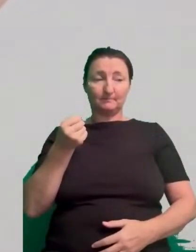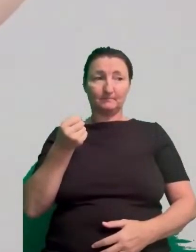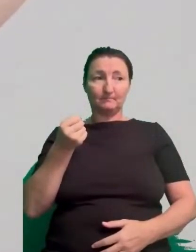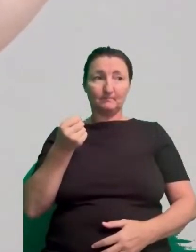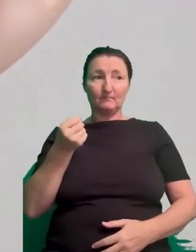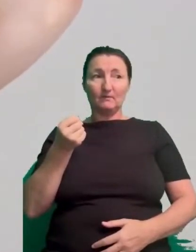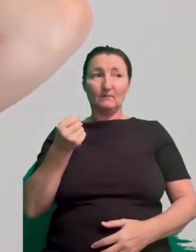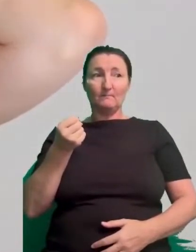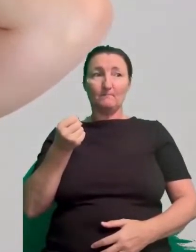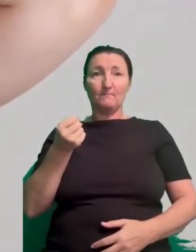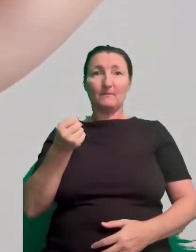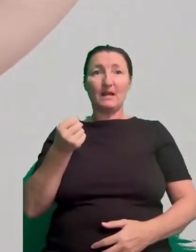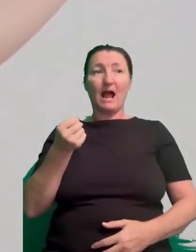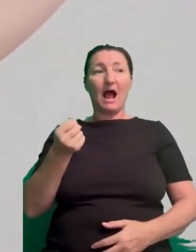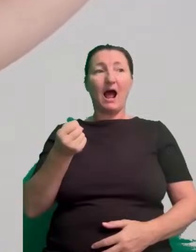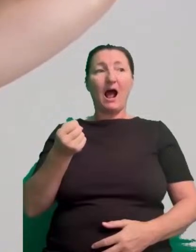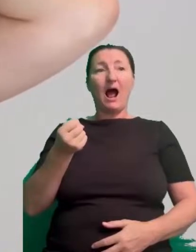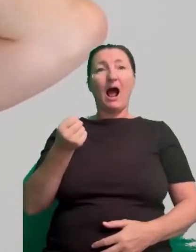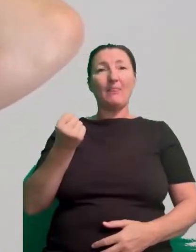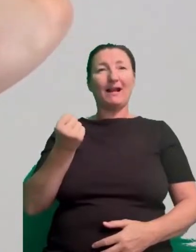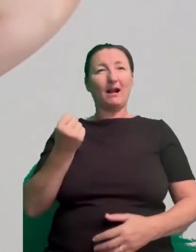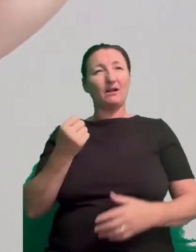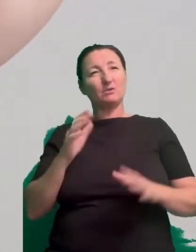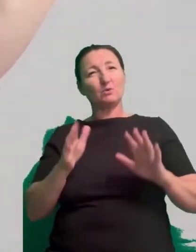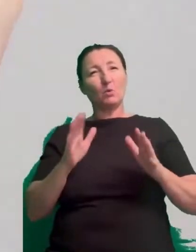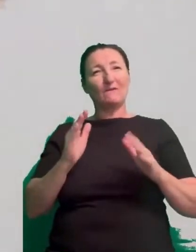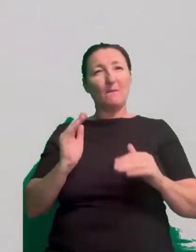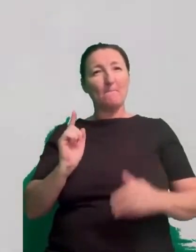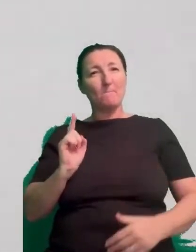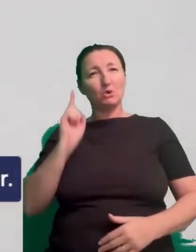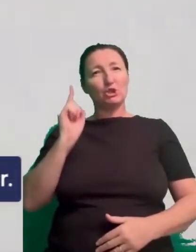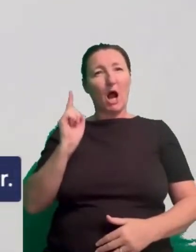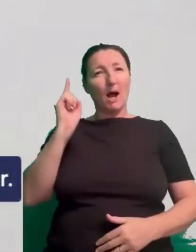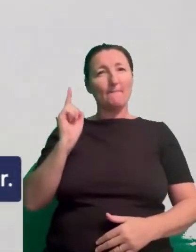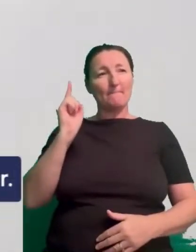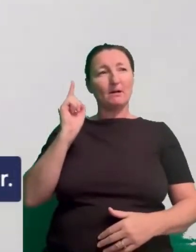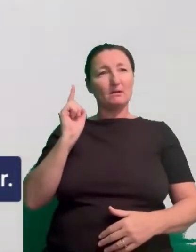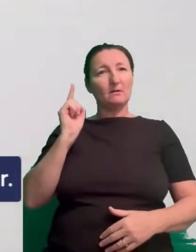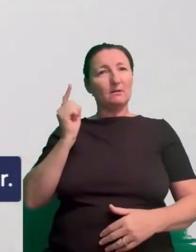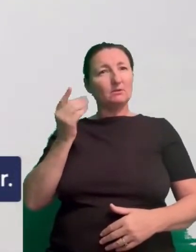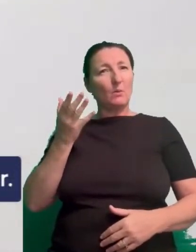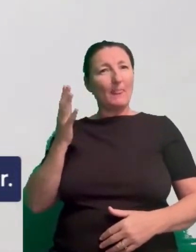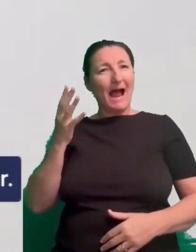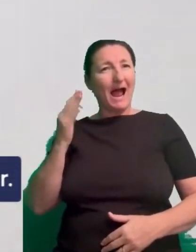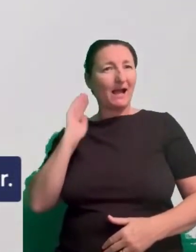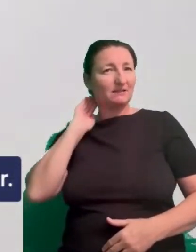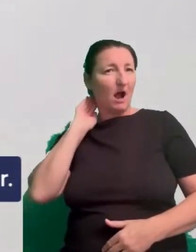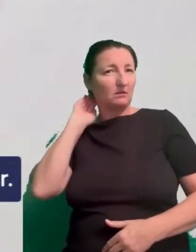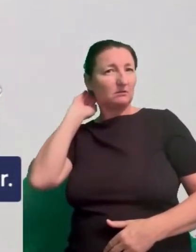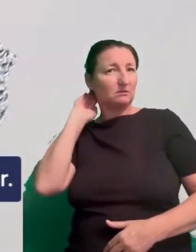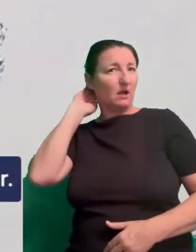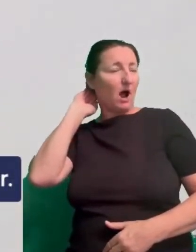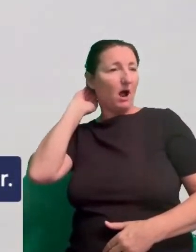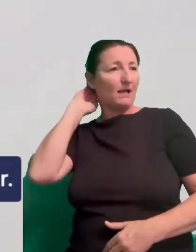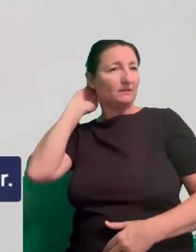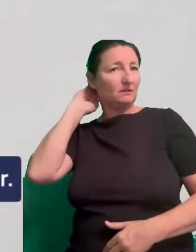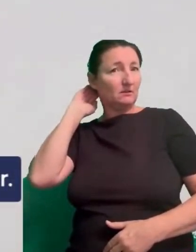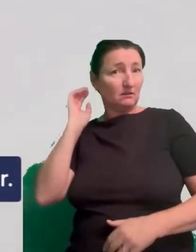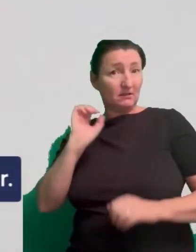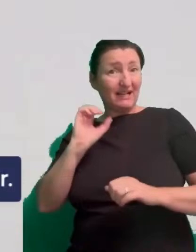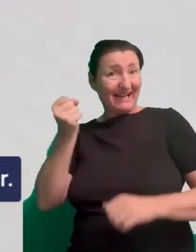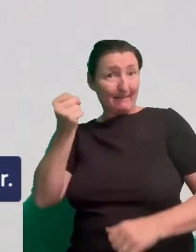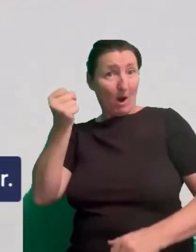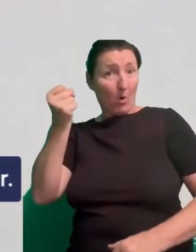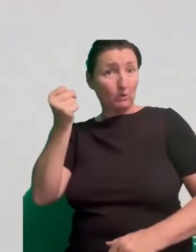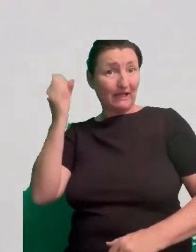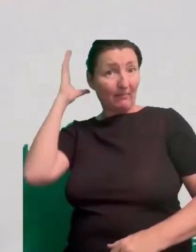then I'm going to push my hair up with the underside of my hand, still holding